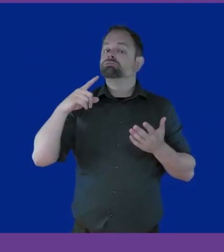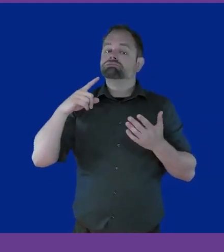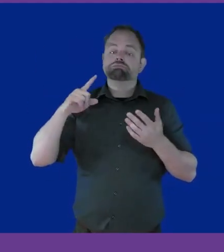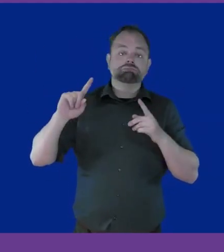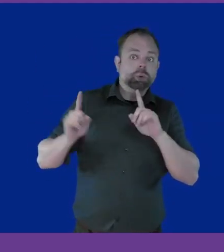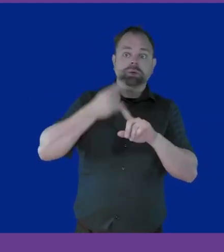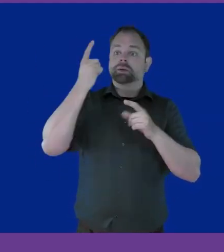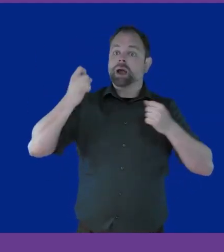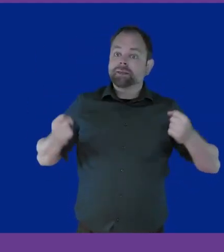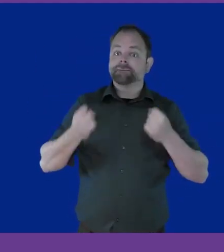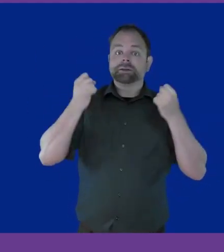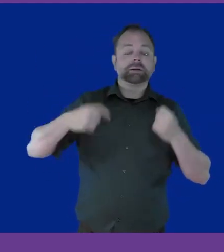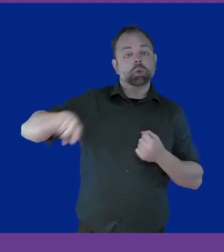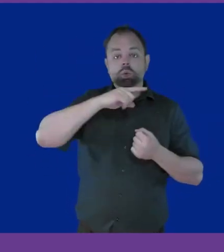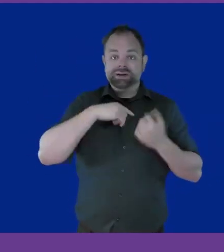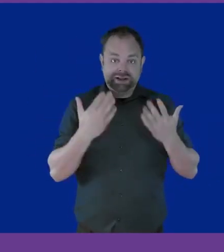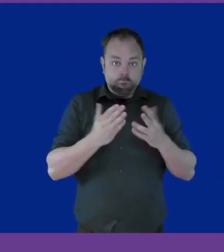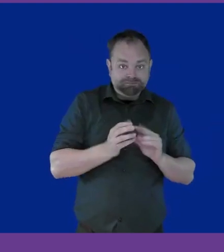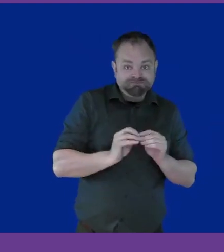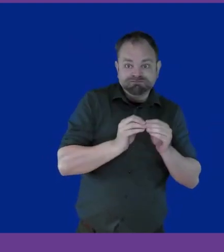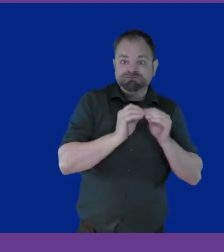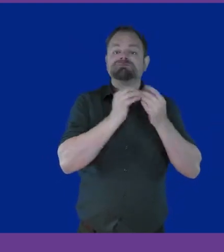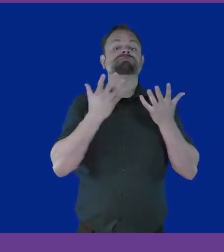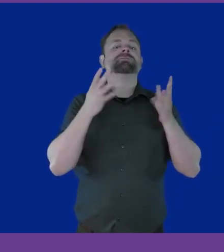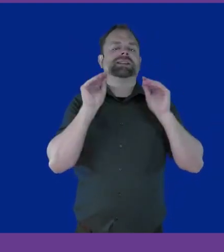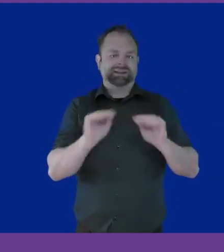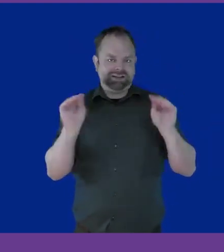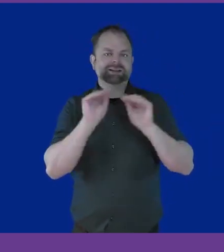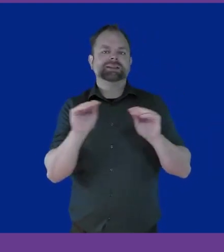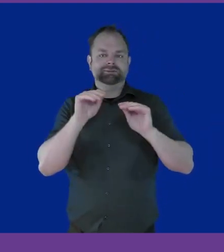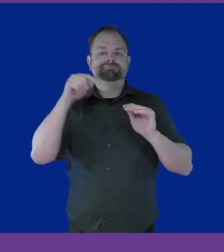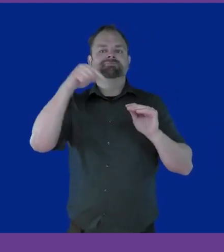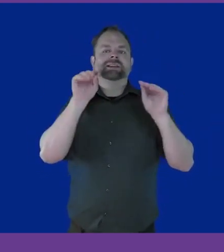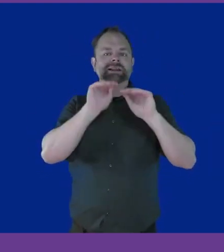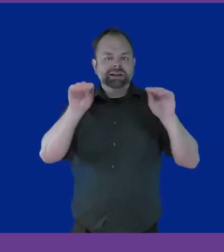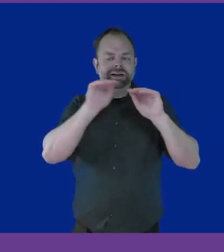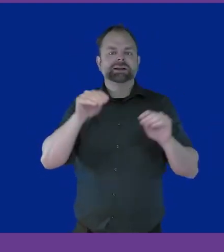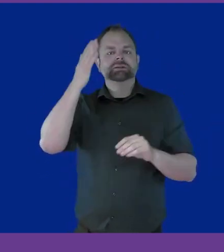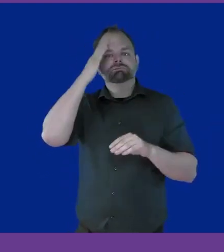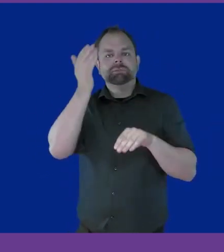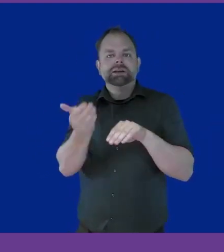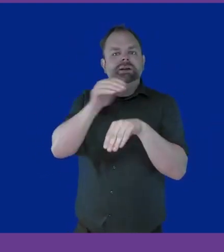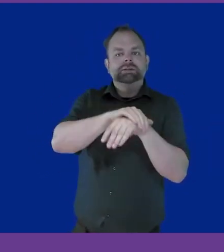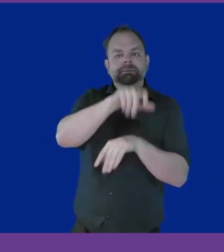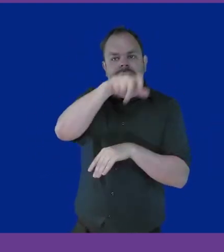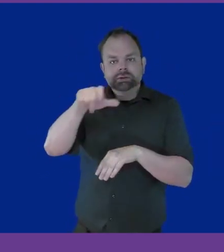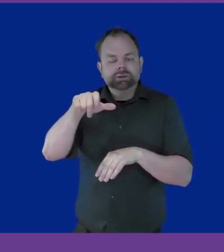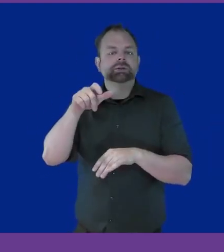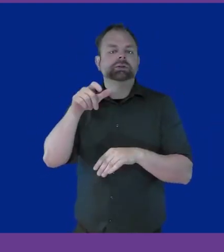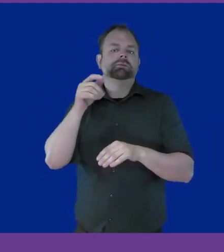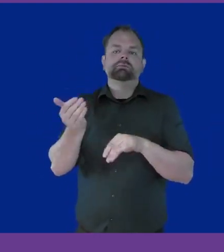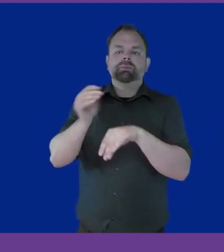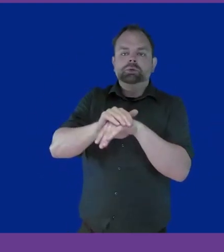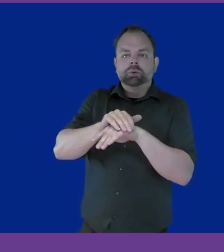connecting stakeholders through networking events. So for that, we organize every year